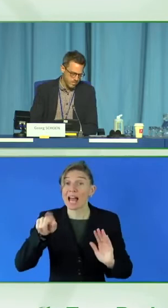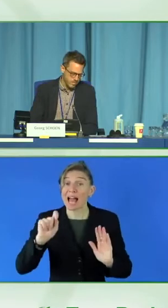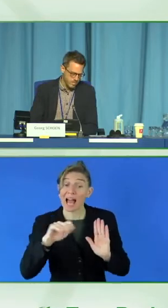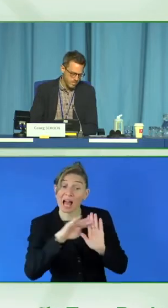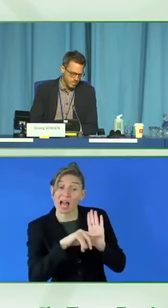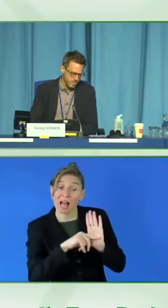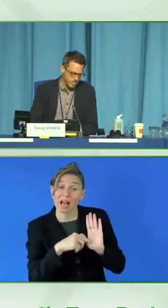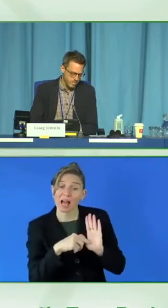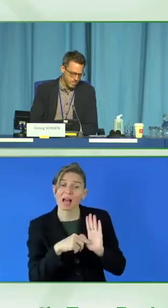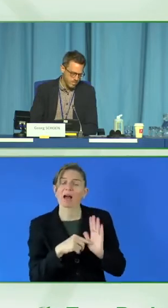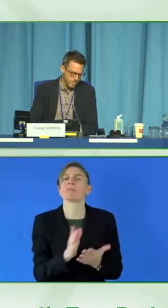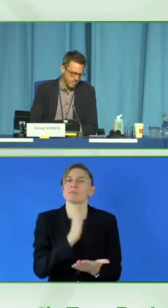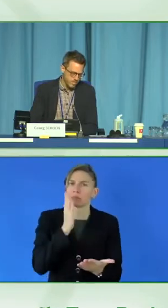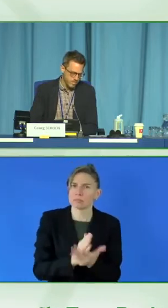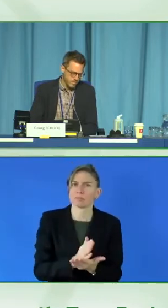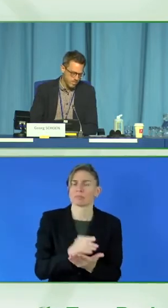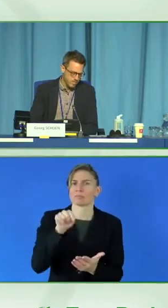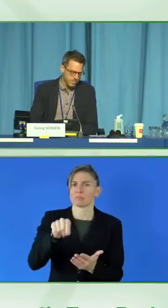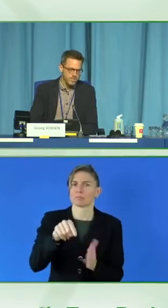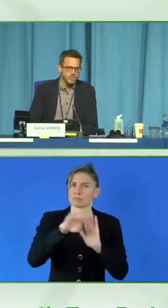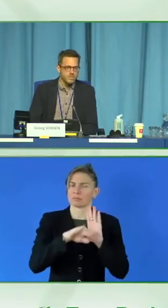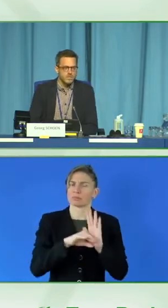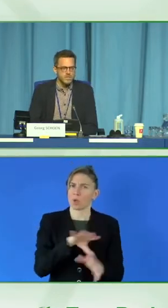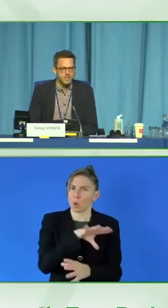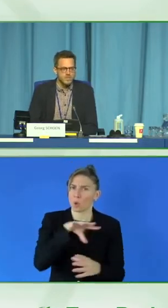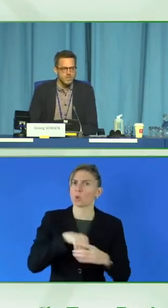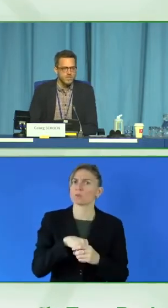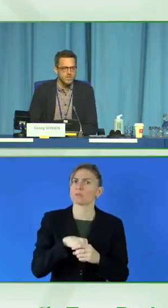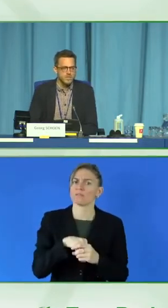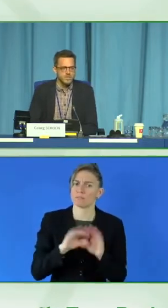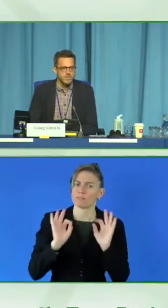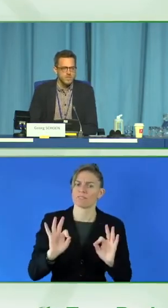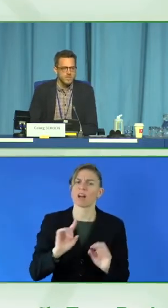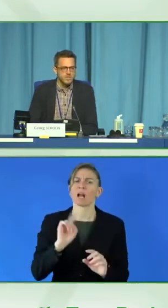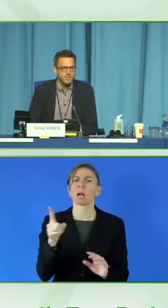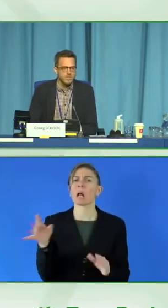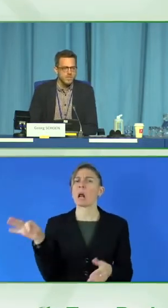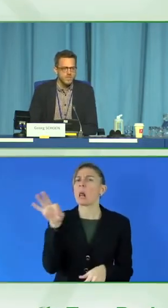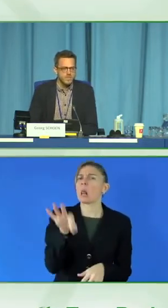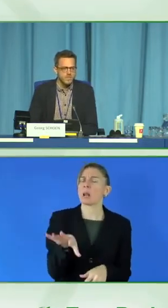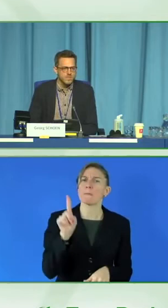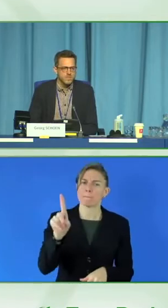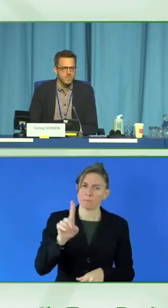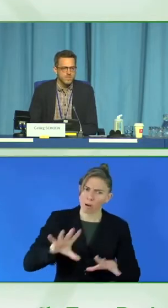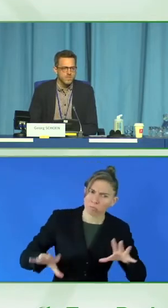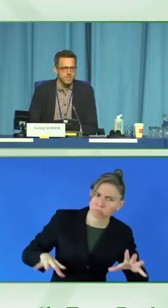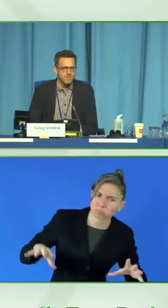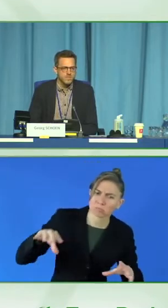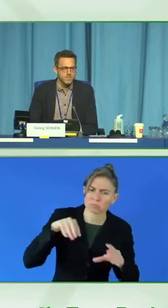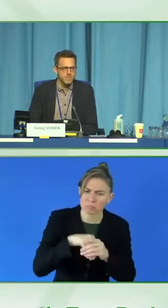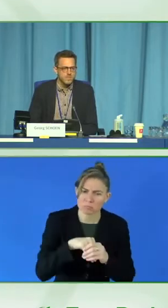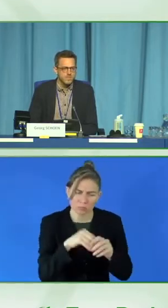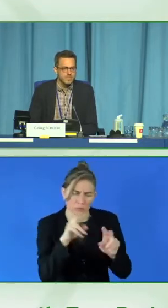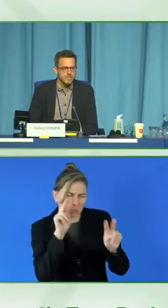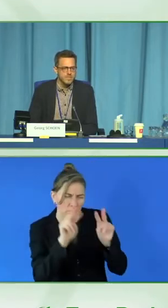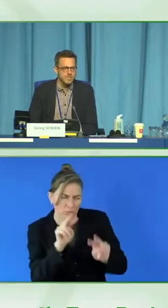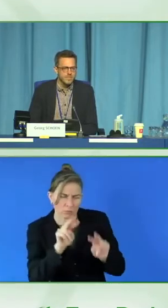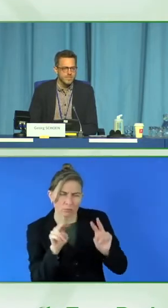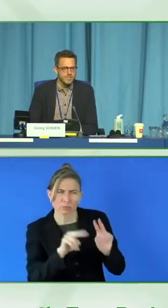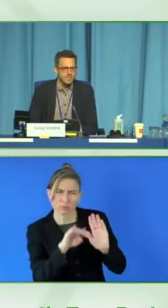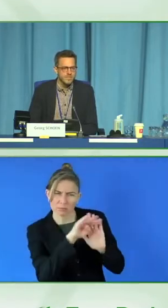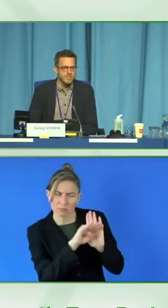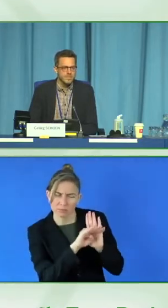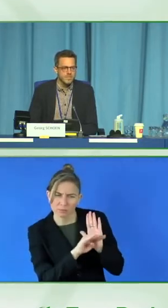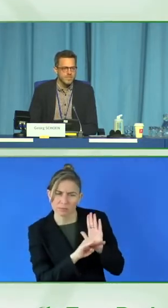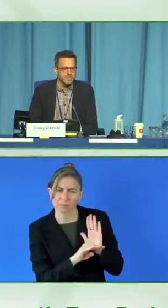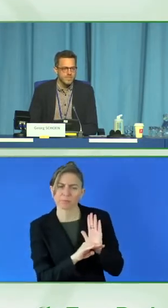about users not just who are able in all ways, but kind of looking at differently abled users as well. And that's really the lens